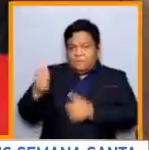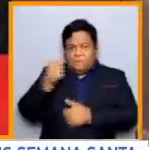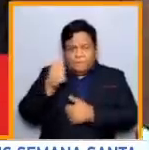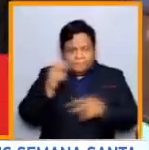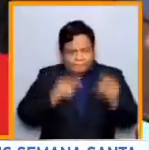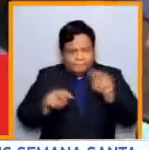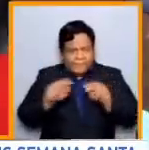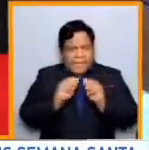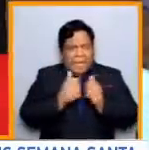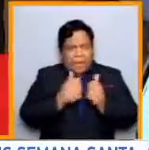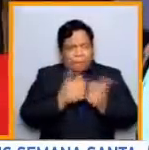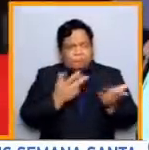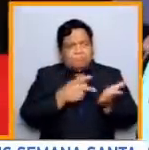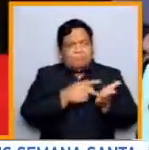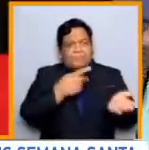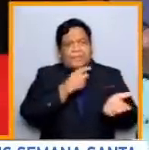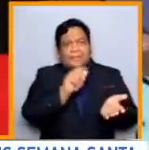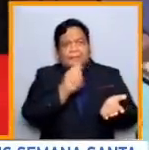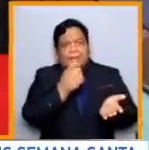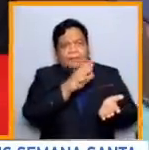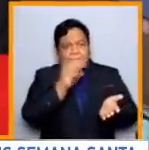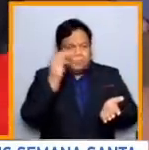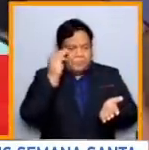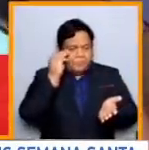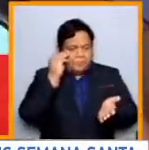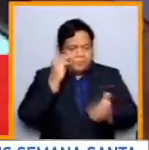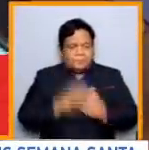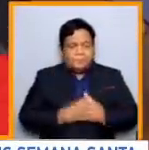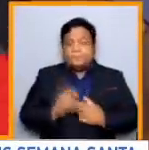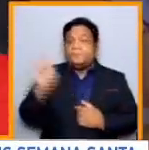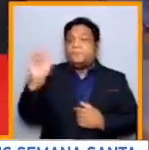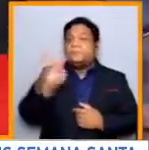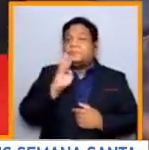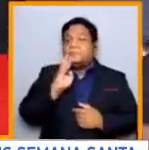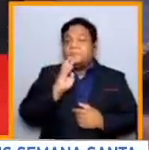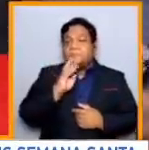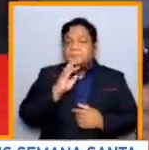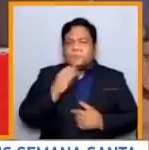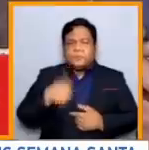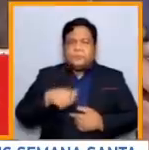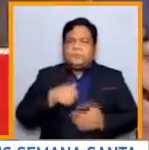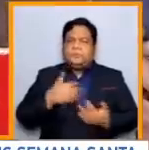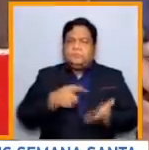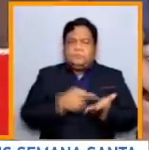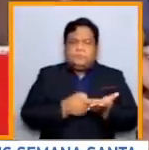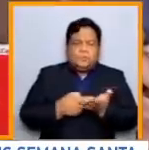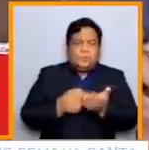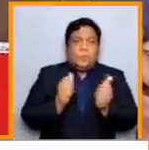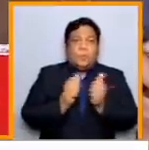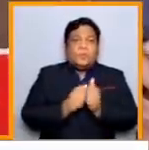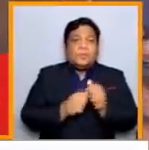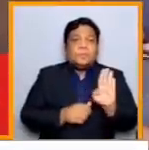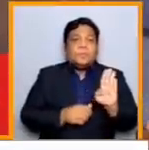been in discussions, intense discussions with the Bureau of Internal Revenue. As you know,